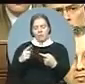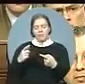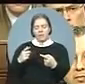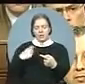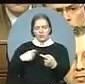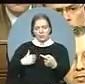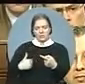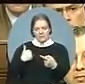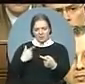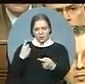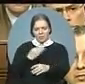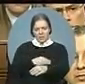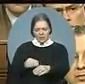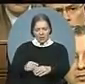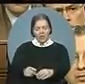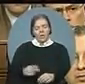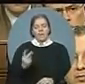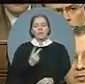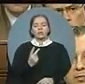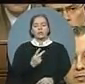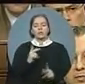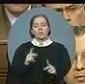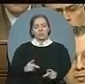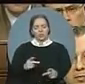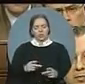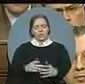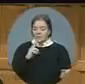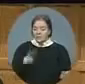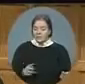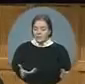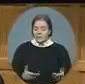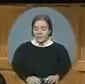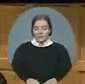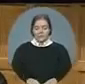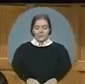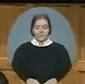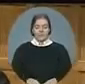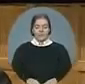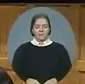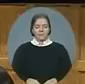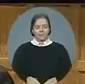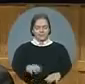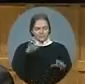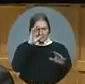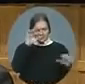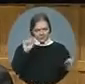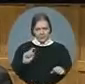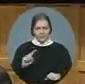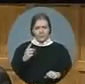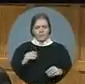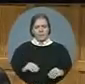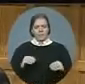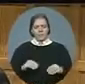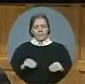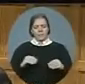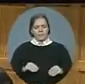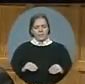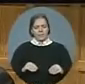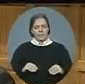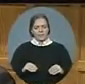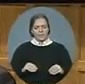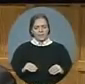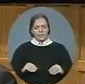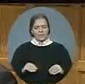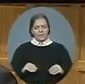these two people to offer a bribe to a dying man? The Prime Minister of the Phony Accountability Act refuses to come clean